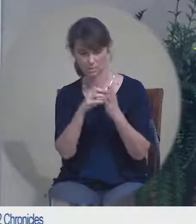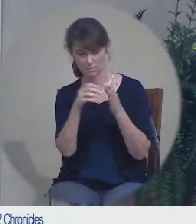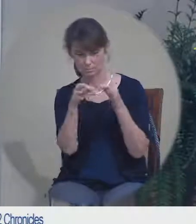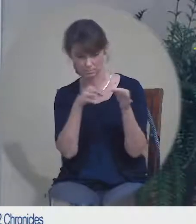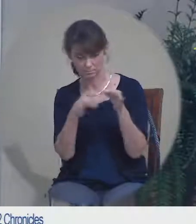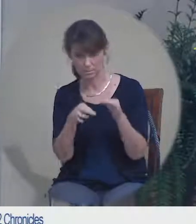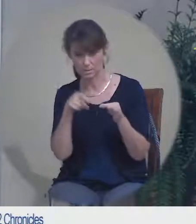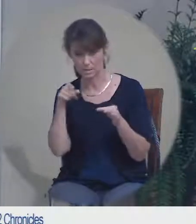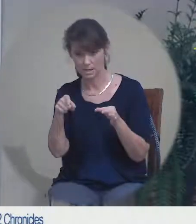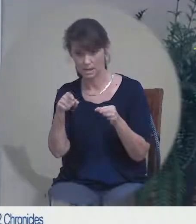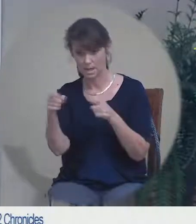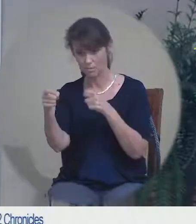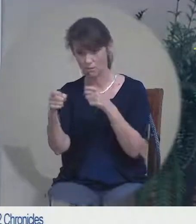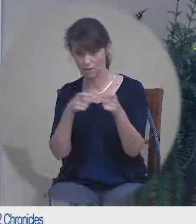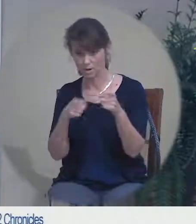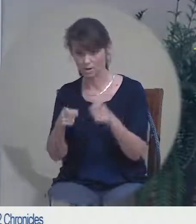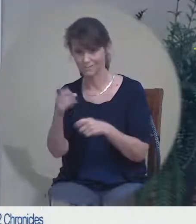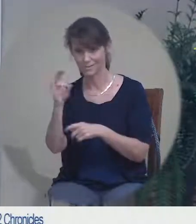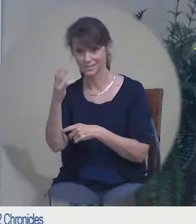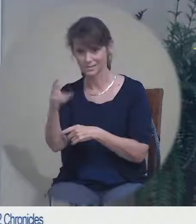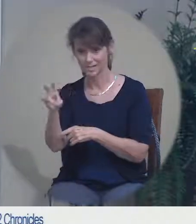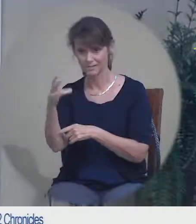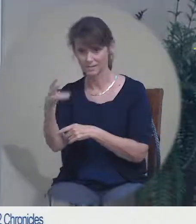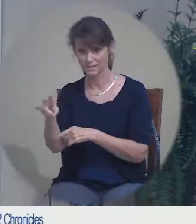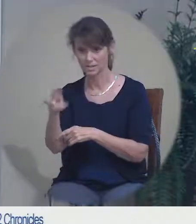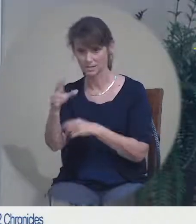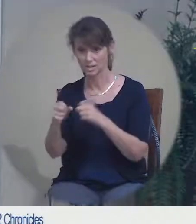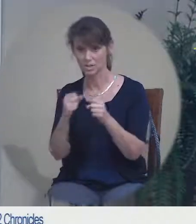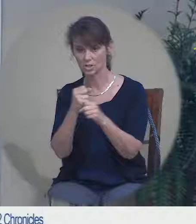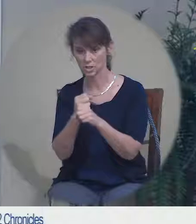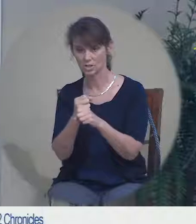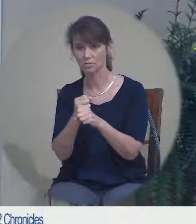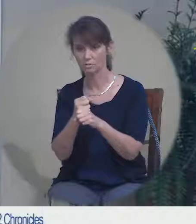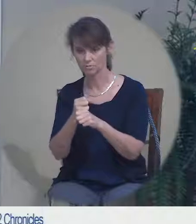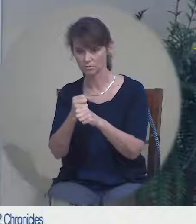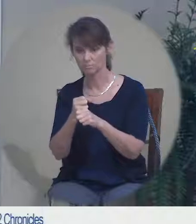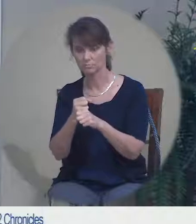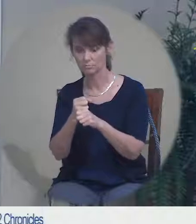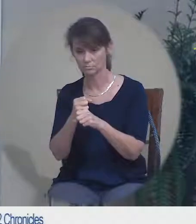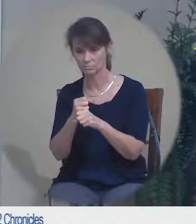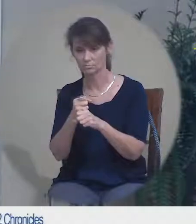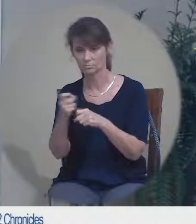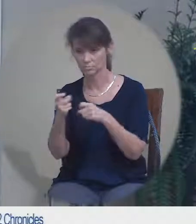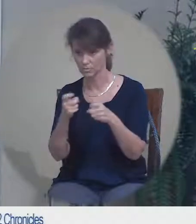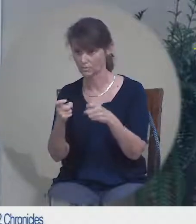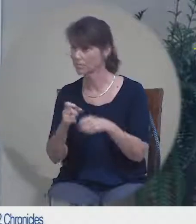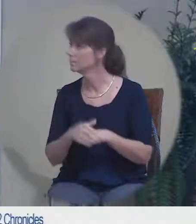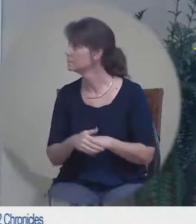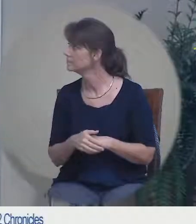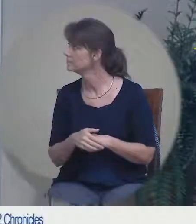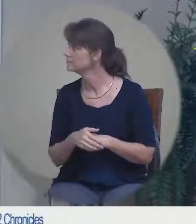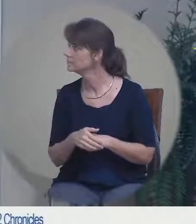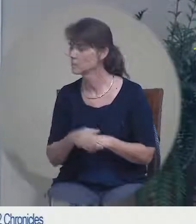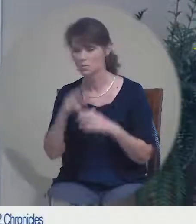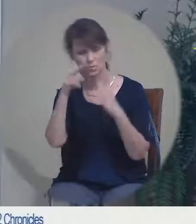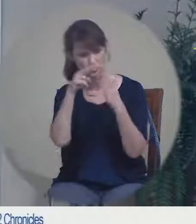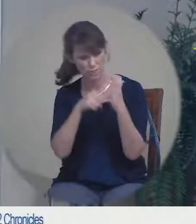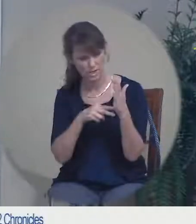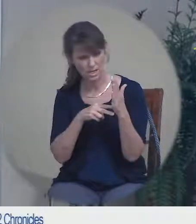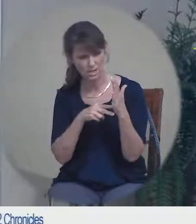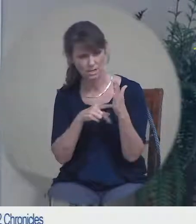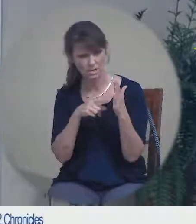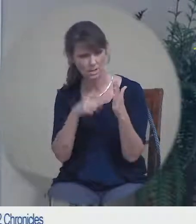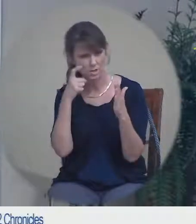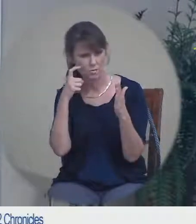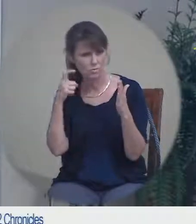for 17 years. So he was on the throne for 17 years. And as you read through the text, what